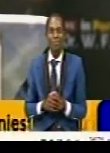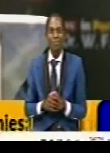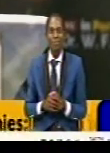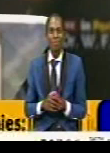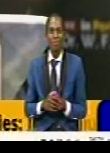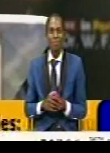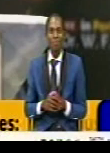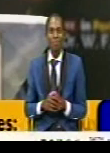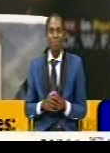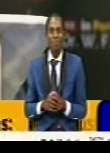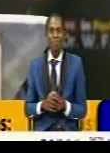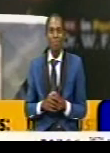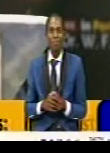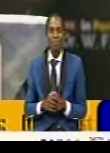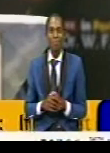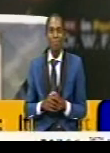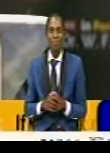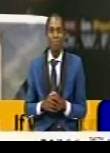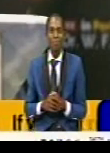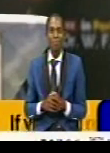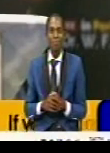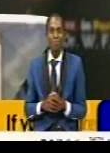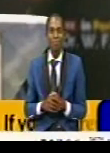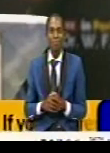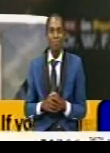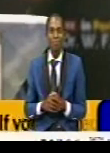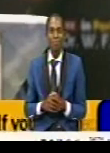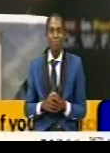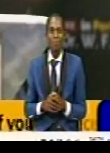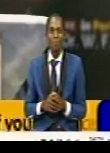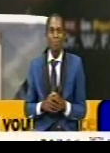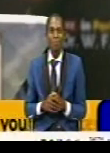Let's listen to the next person.